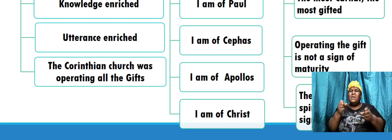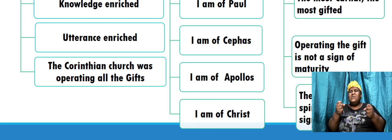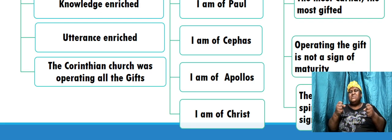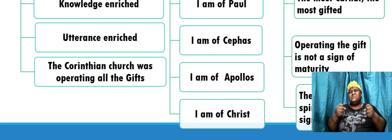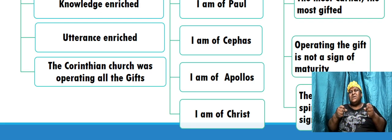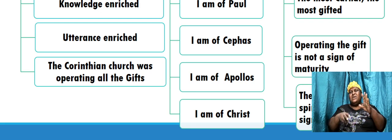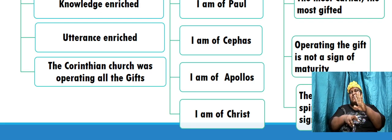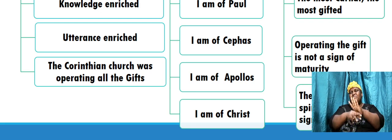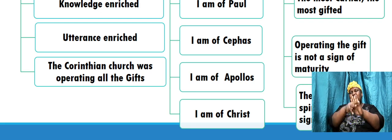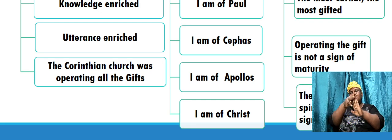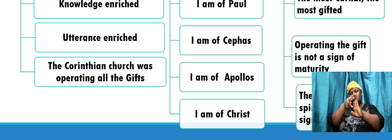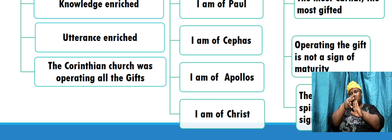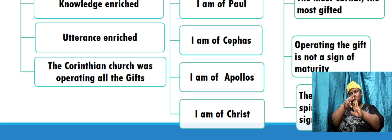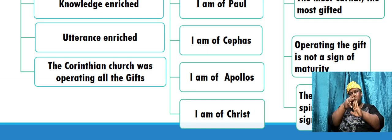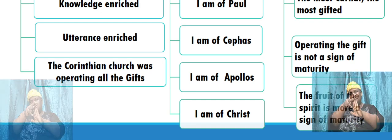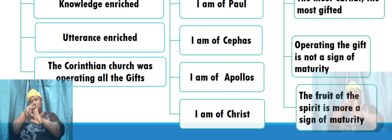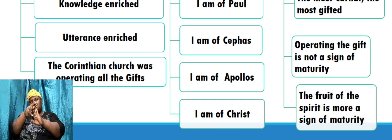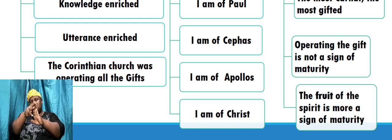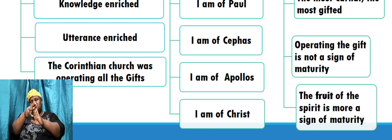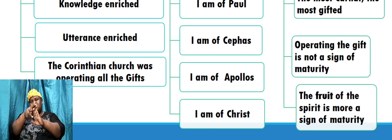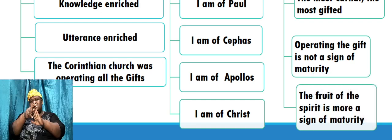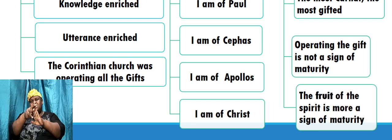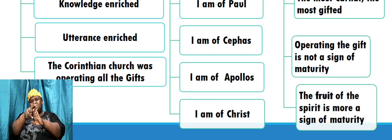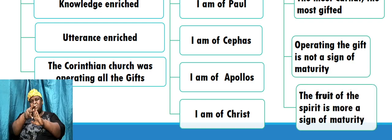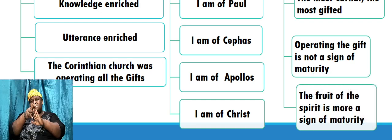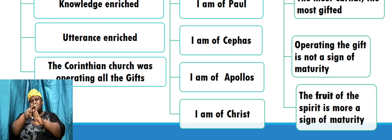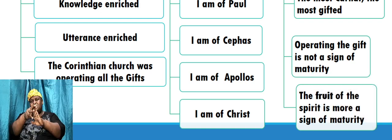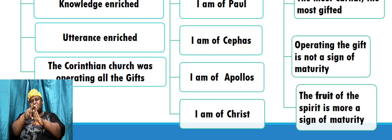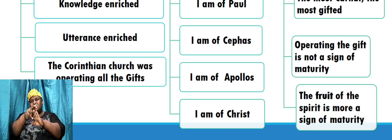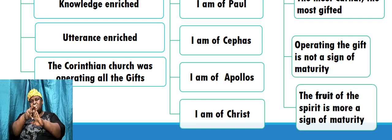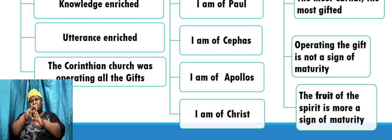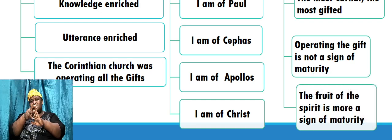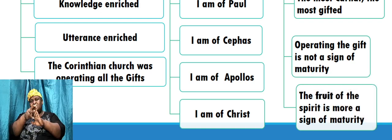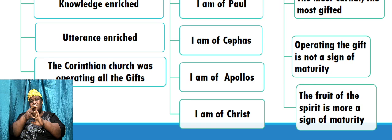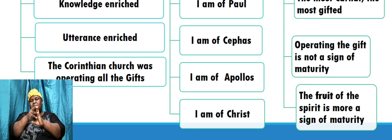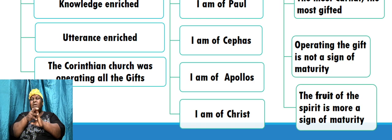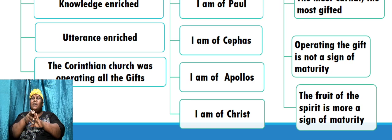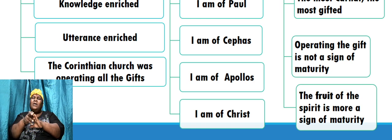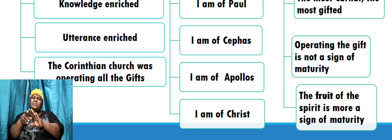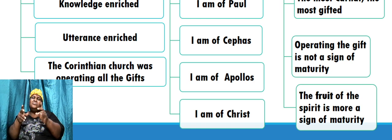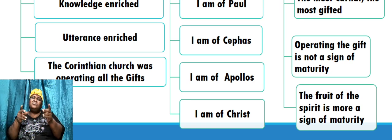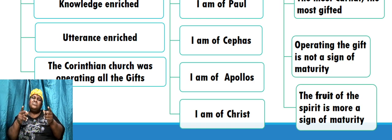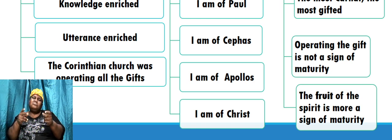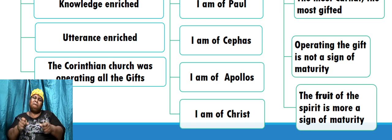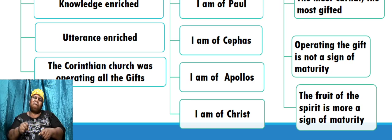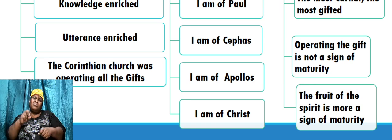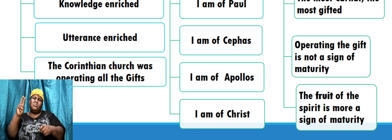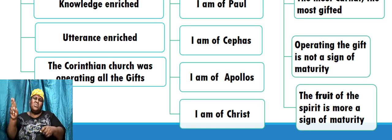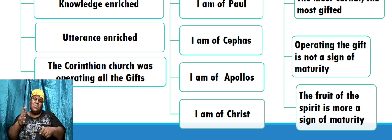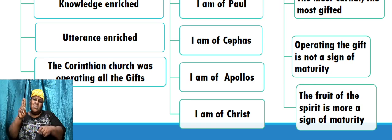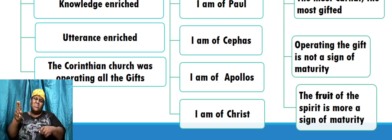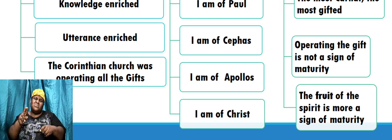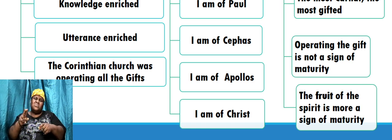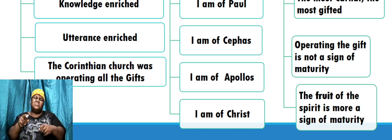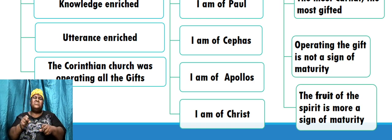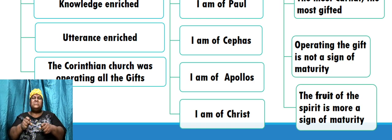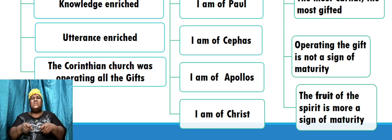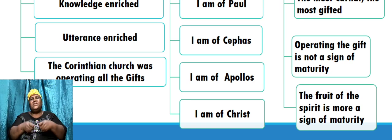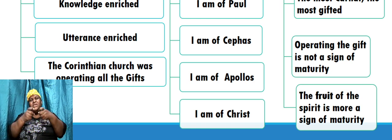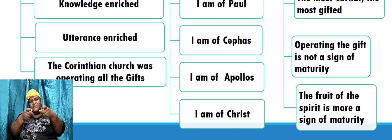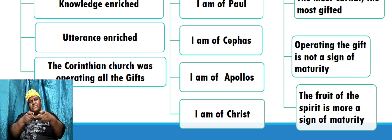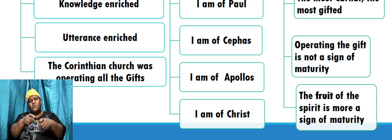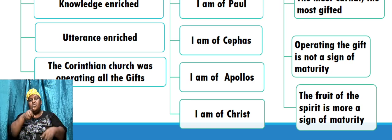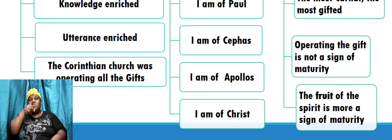Spirit is not necessarily, you know, it doesn't mean that you're there and that all is well. You can be